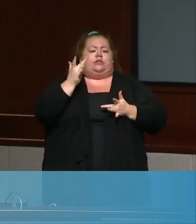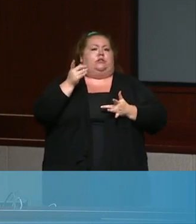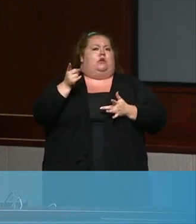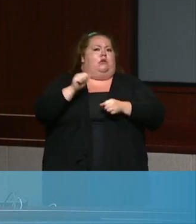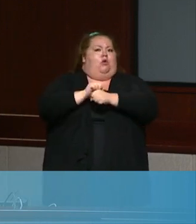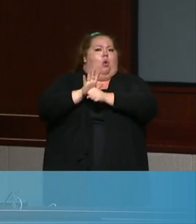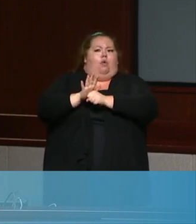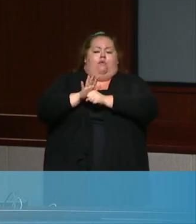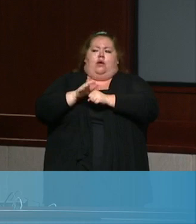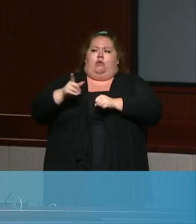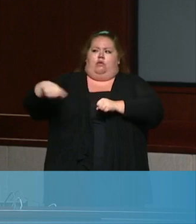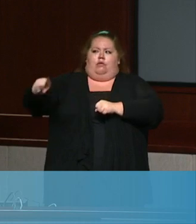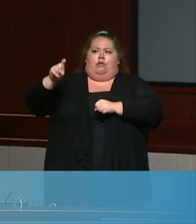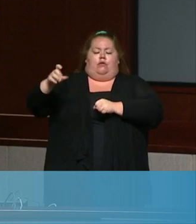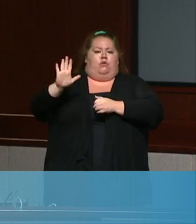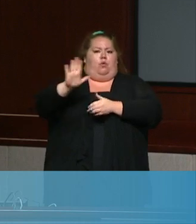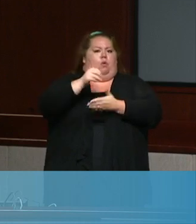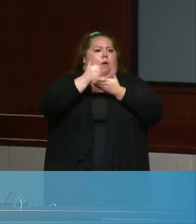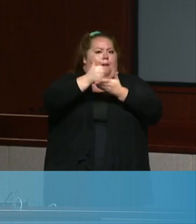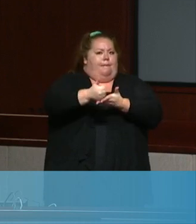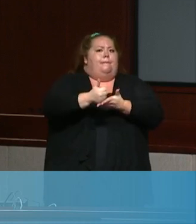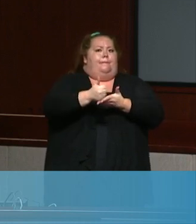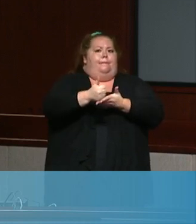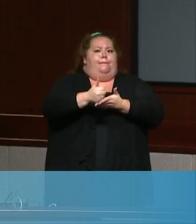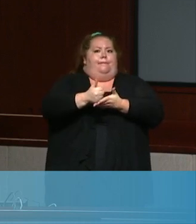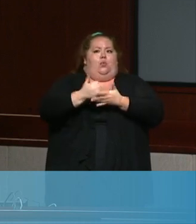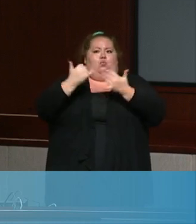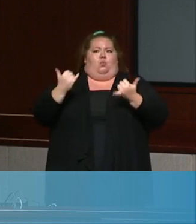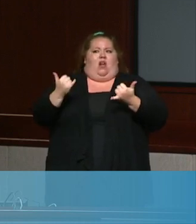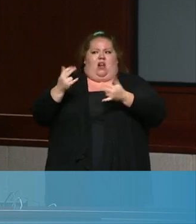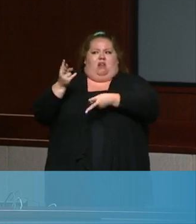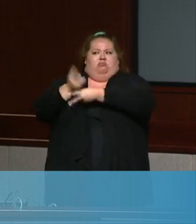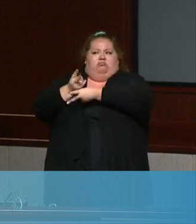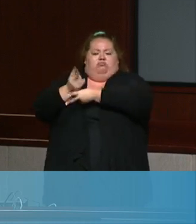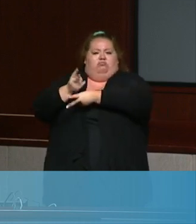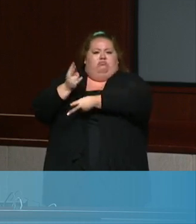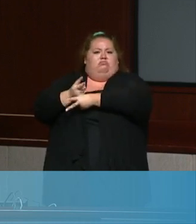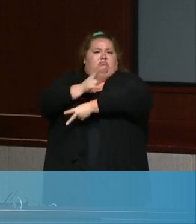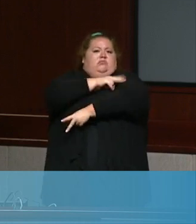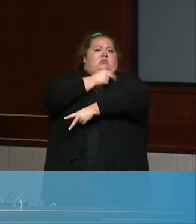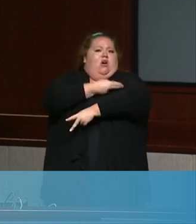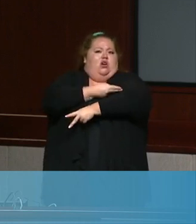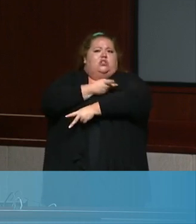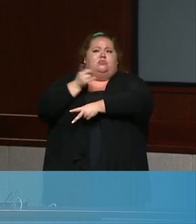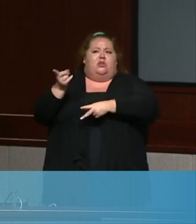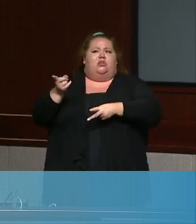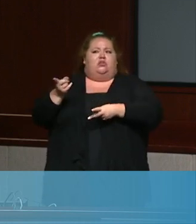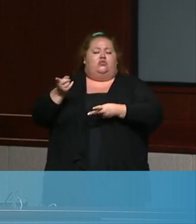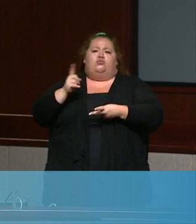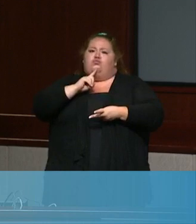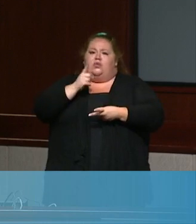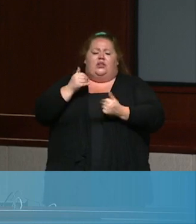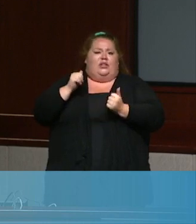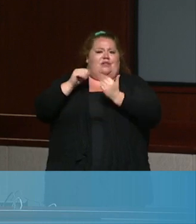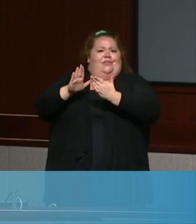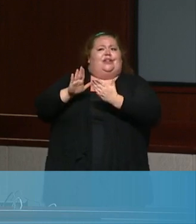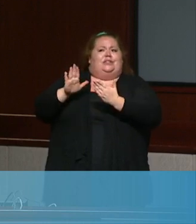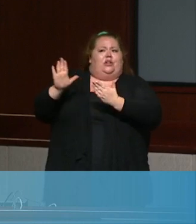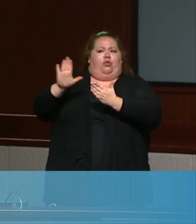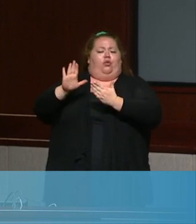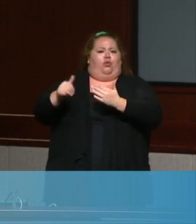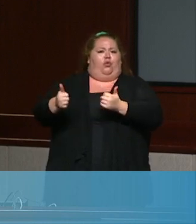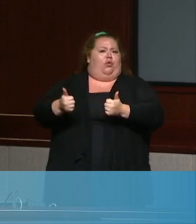hospital receiving acute care. These are the people fighting for their lives. They need